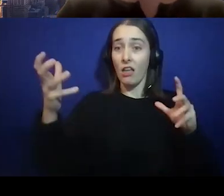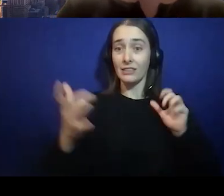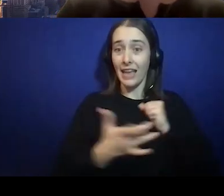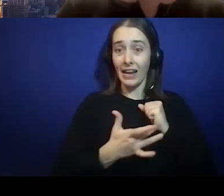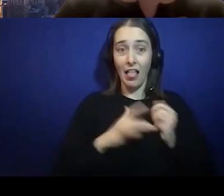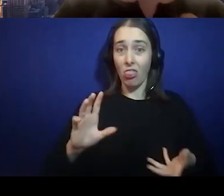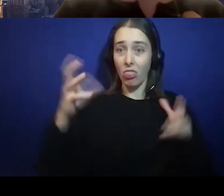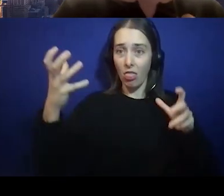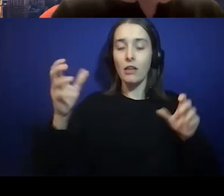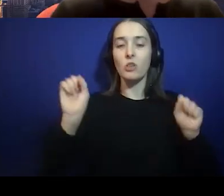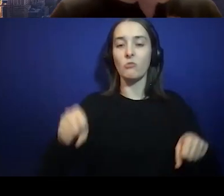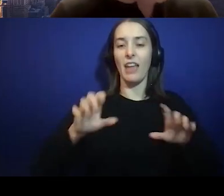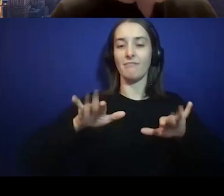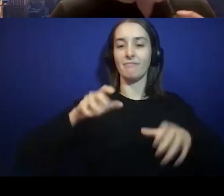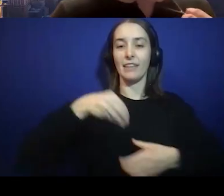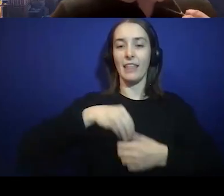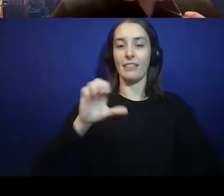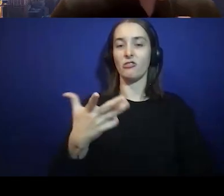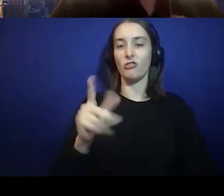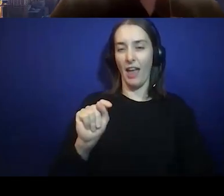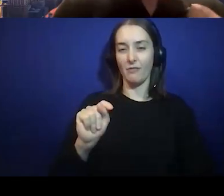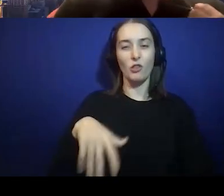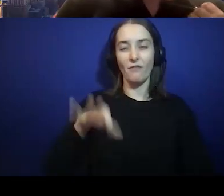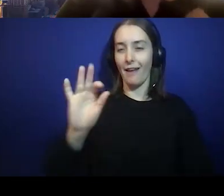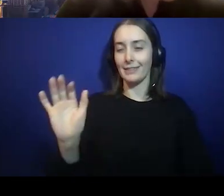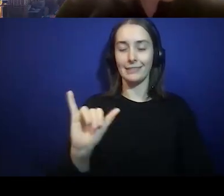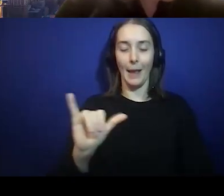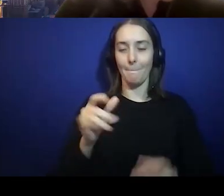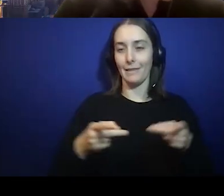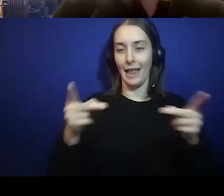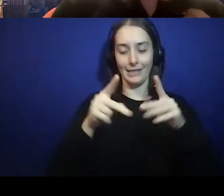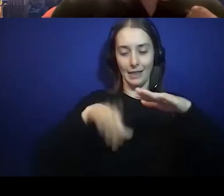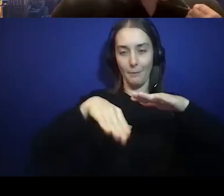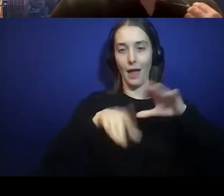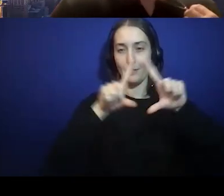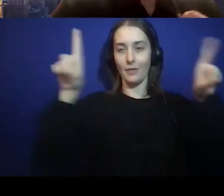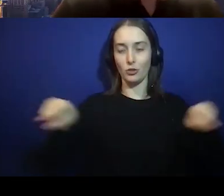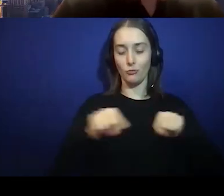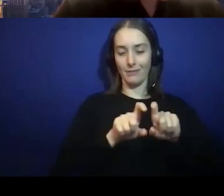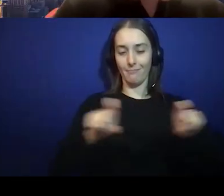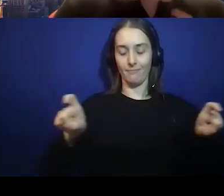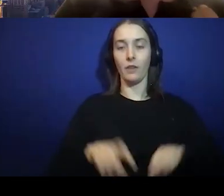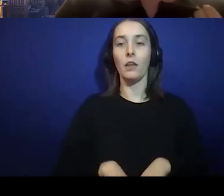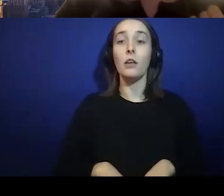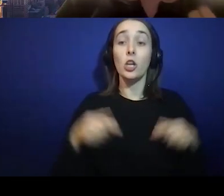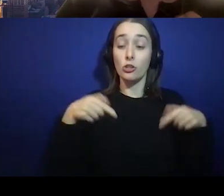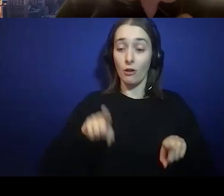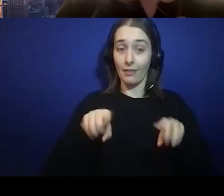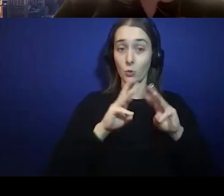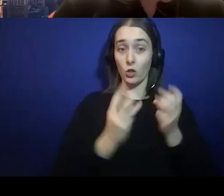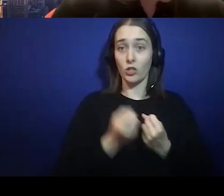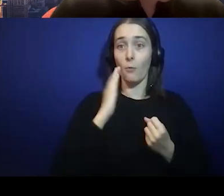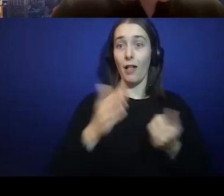feature, which you'll also be able to find in the same menu. Lastly, we'll be launching a few polls throughout this webinar. When a